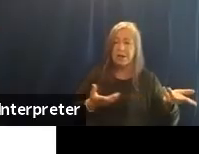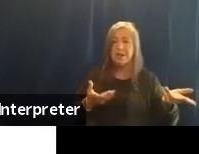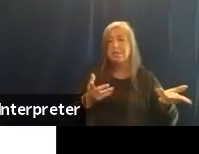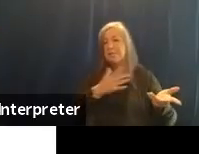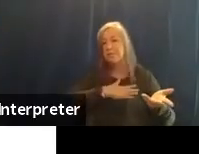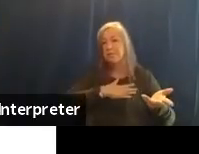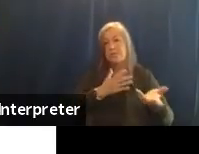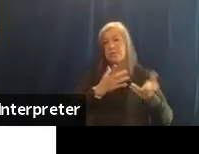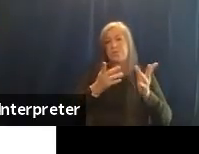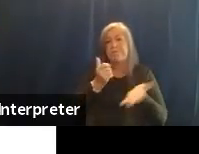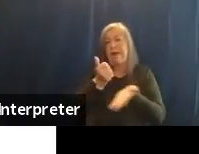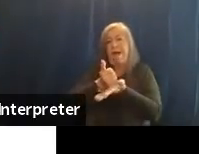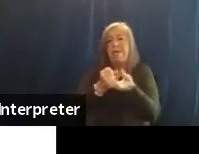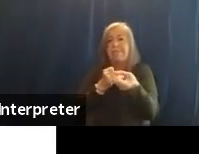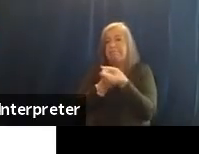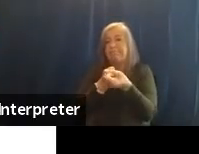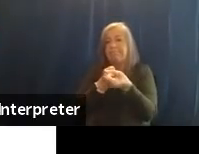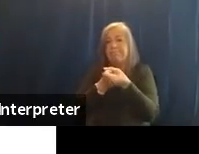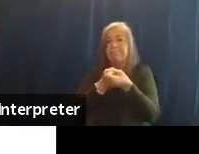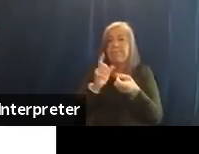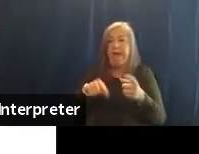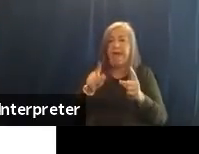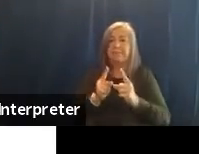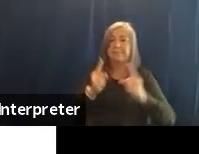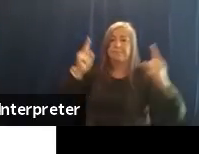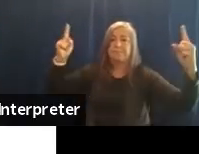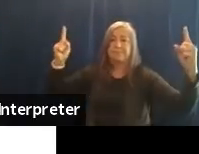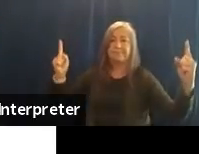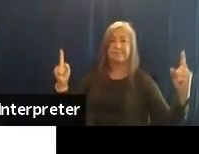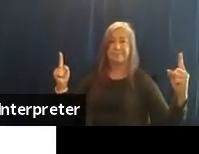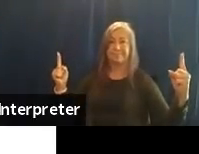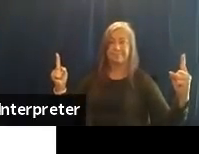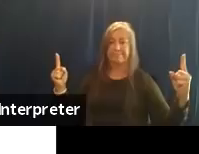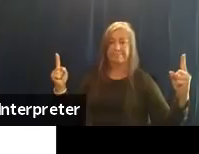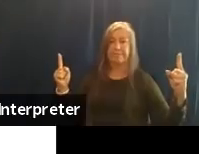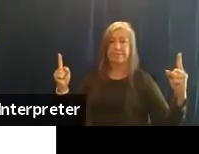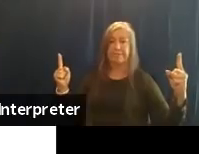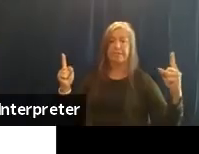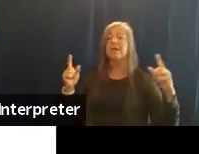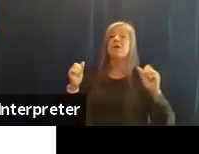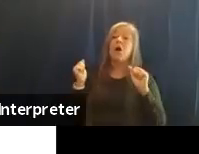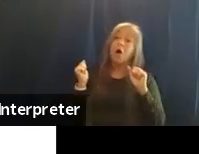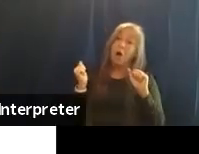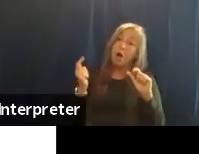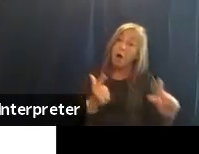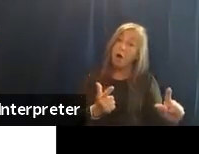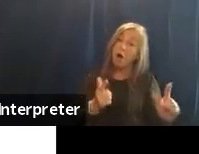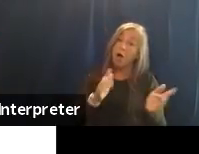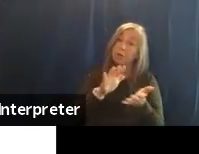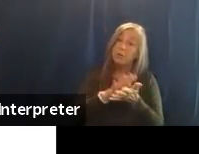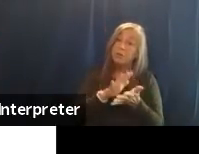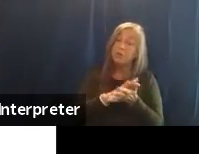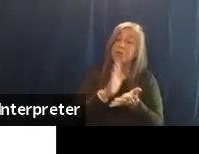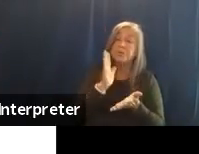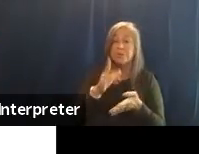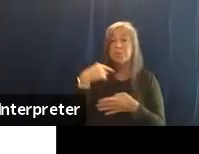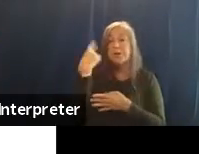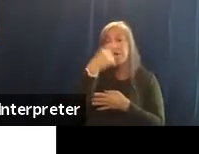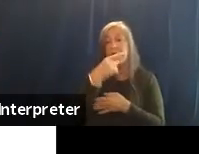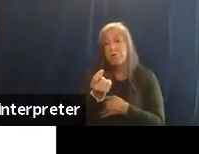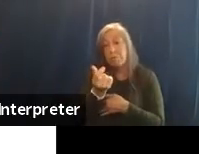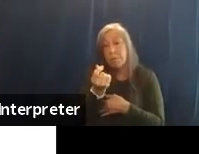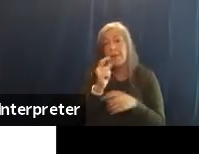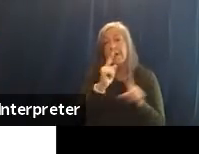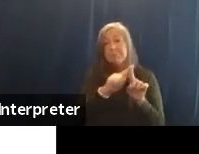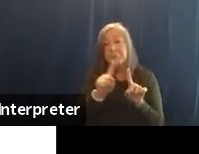gathering. It's not going to be exactly the same for every school. Every school operates a little bit differently, and the principals